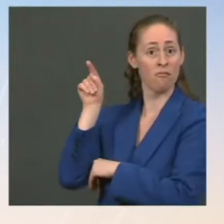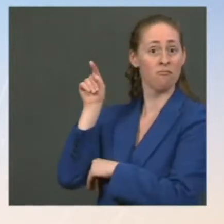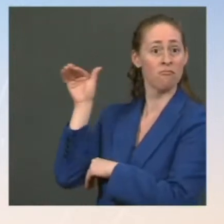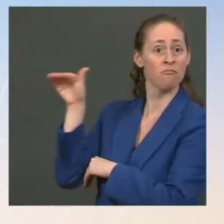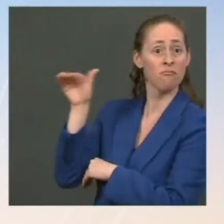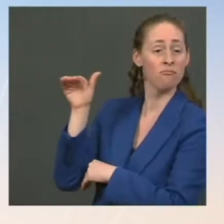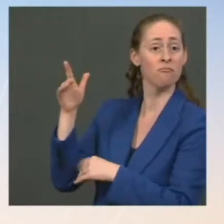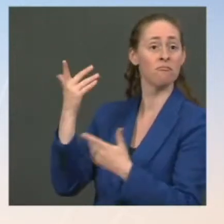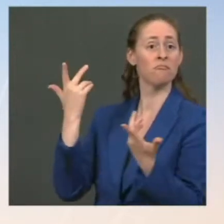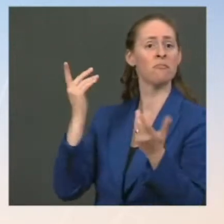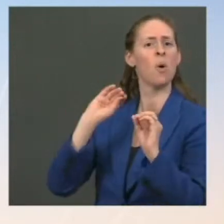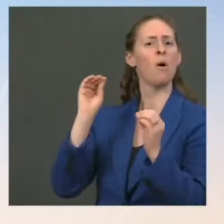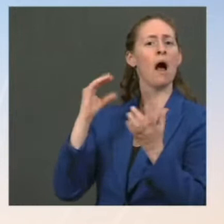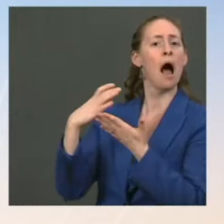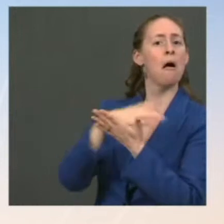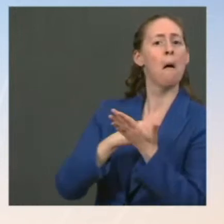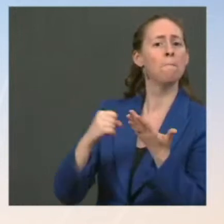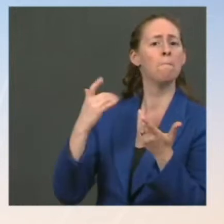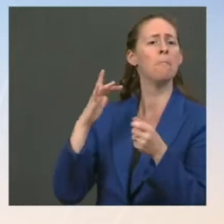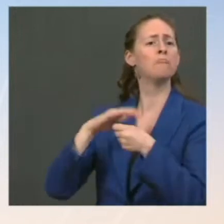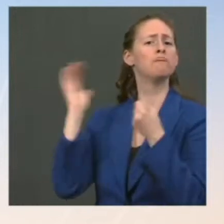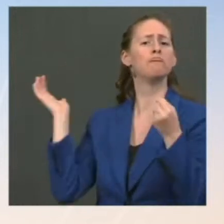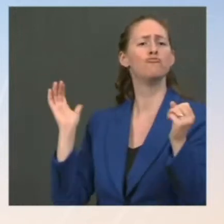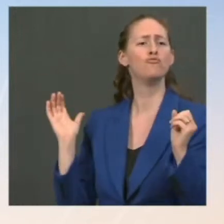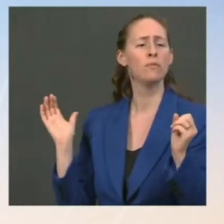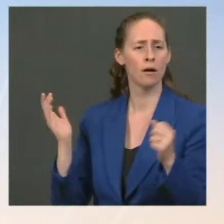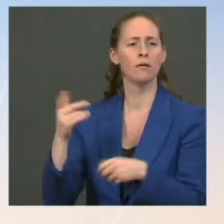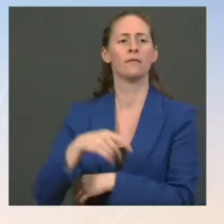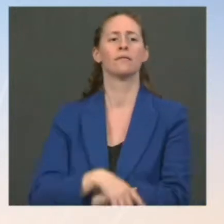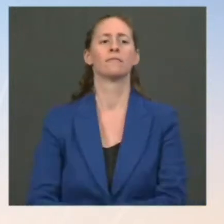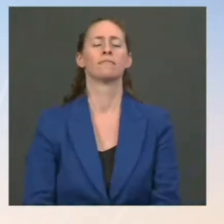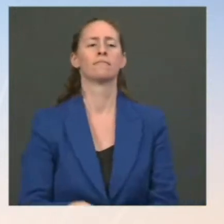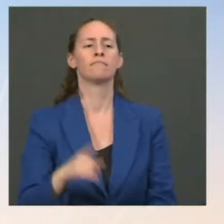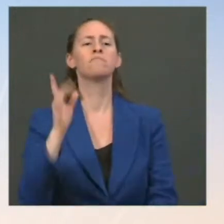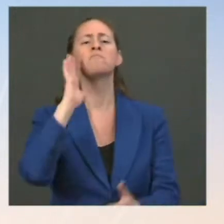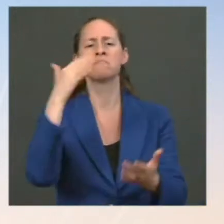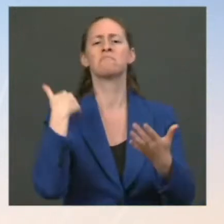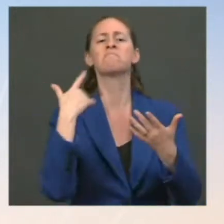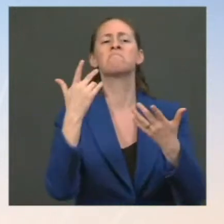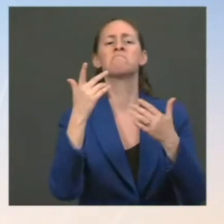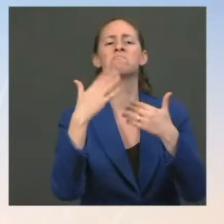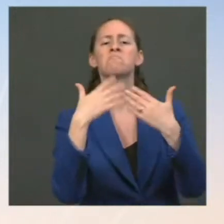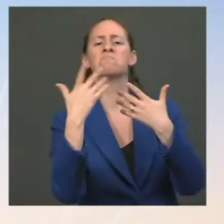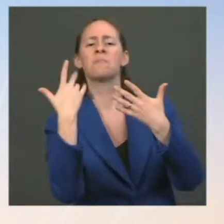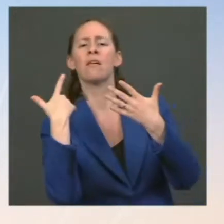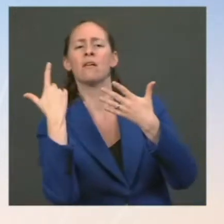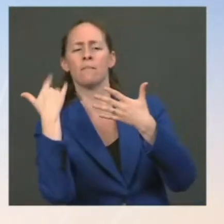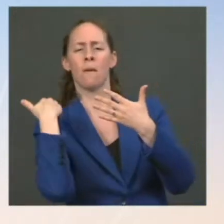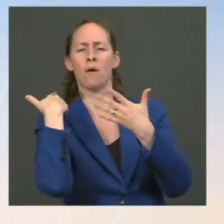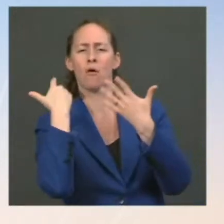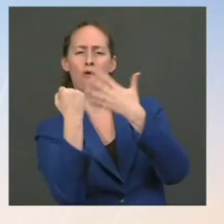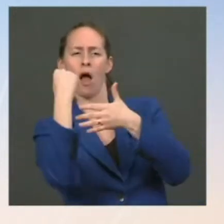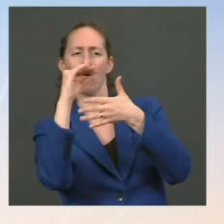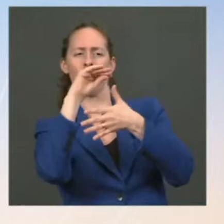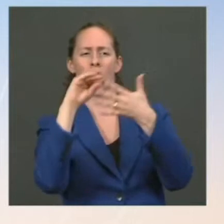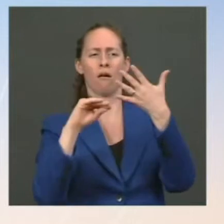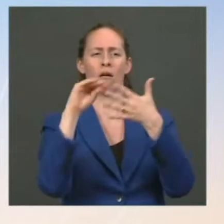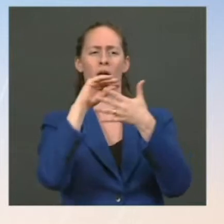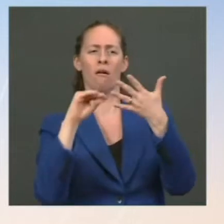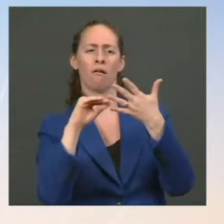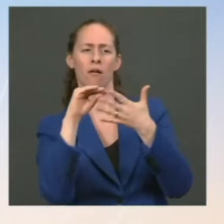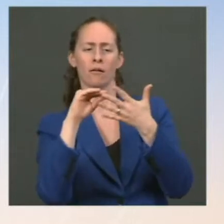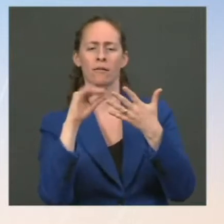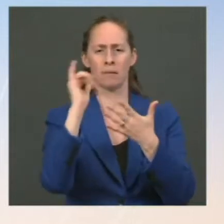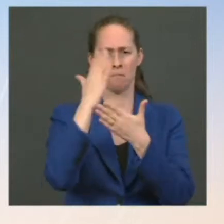past proposals and what he's supported in the past, where there has been prioritization in the past in some areas for components of his